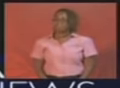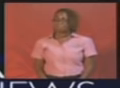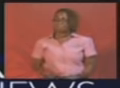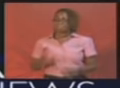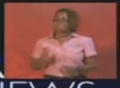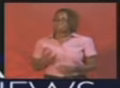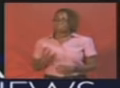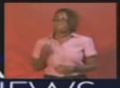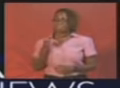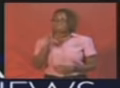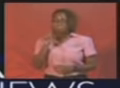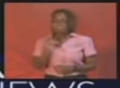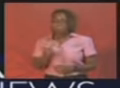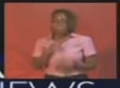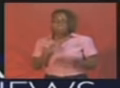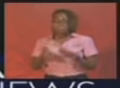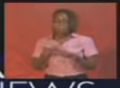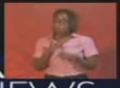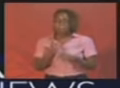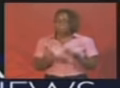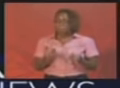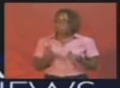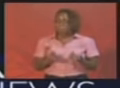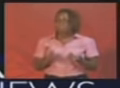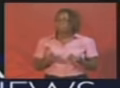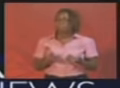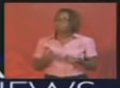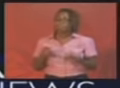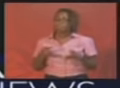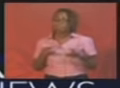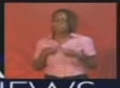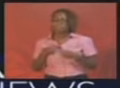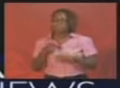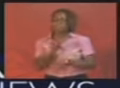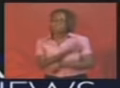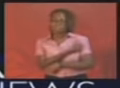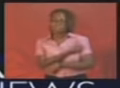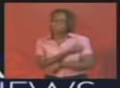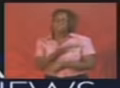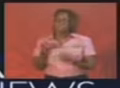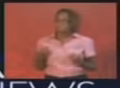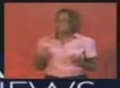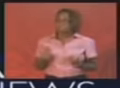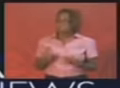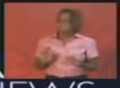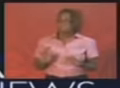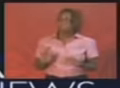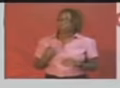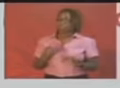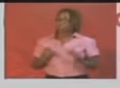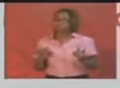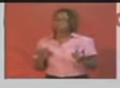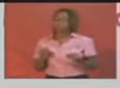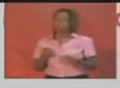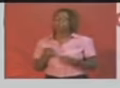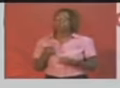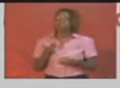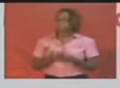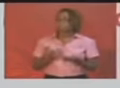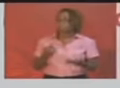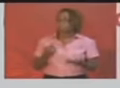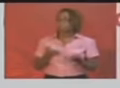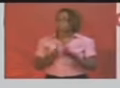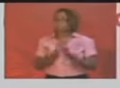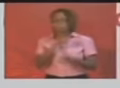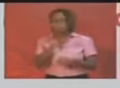vaccinated, would they have a choice? In other words, can they choose which one they would have wanted? Thank you. Okay,